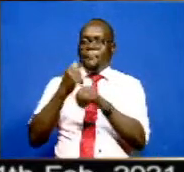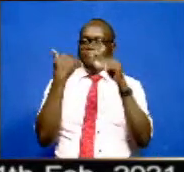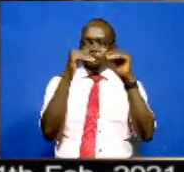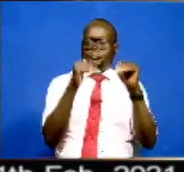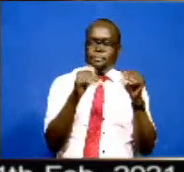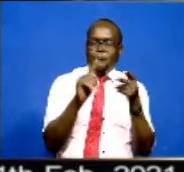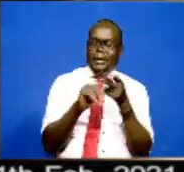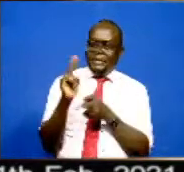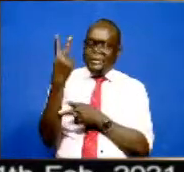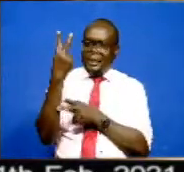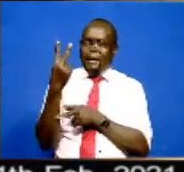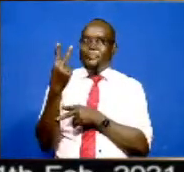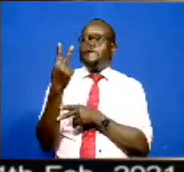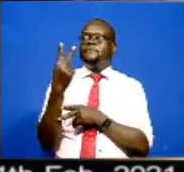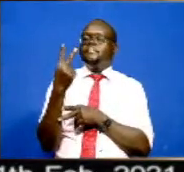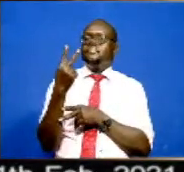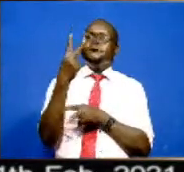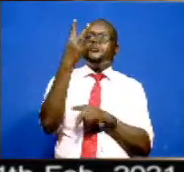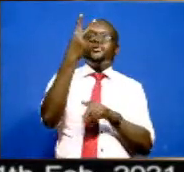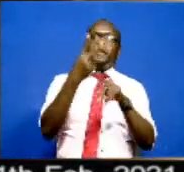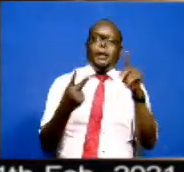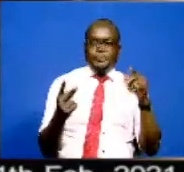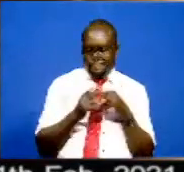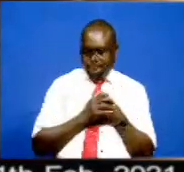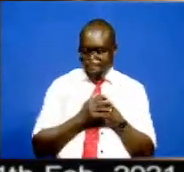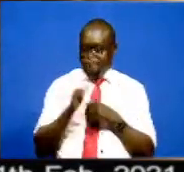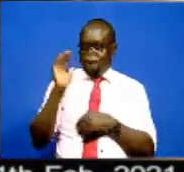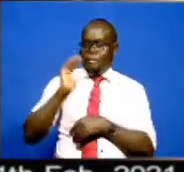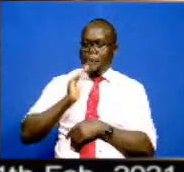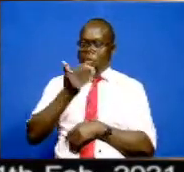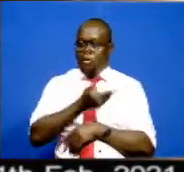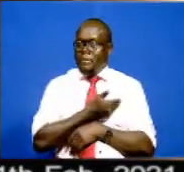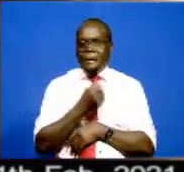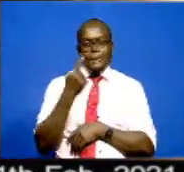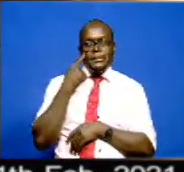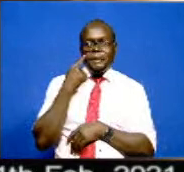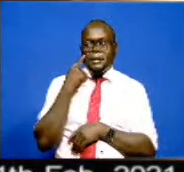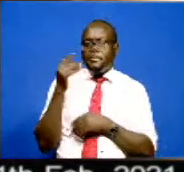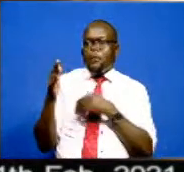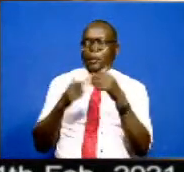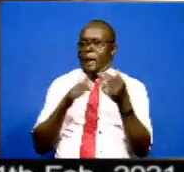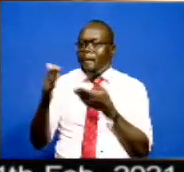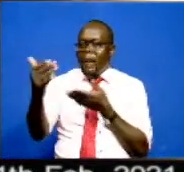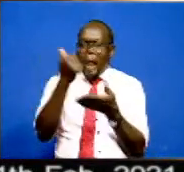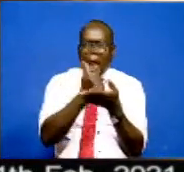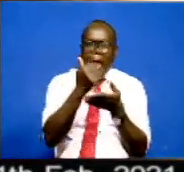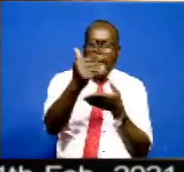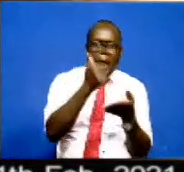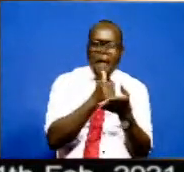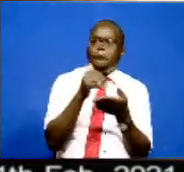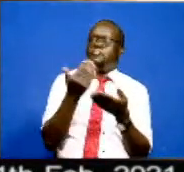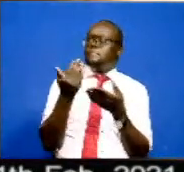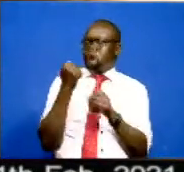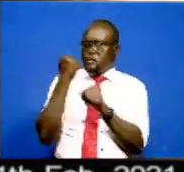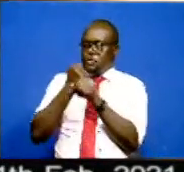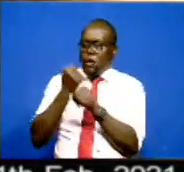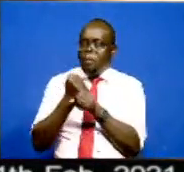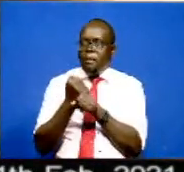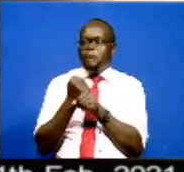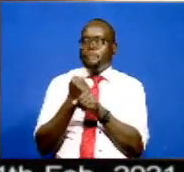second term of 2 years. This is a committee that determines whenever appointments have been referred